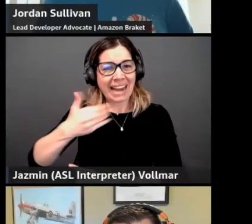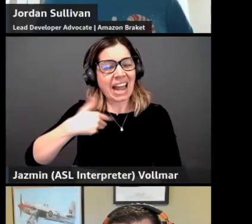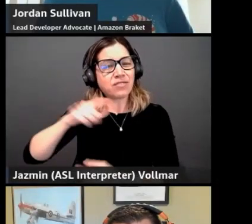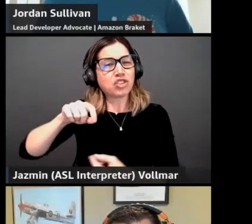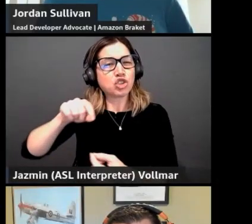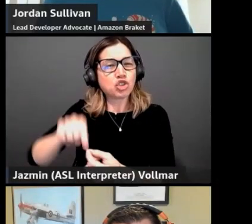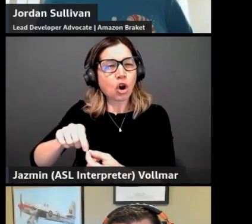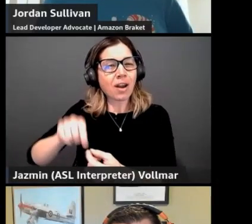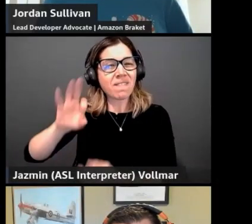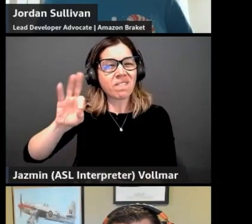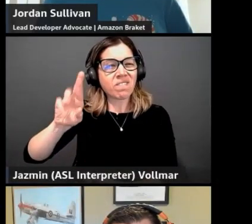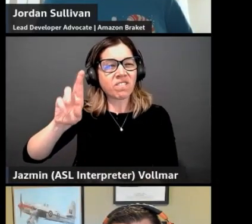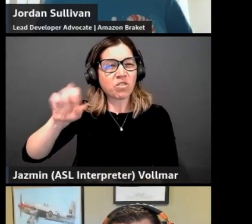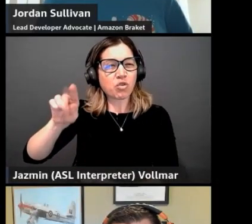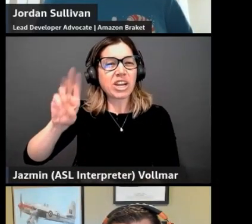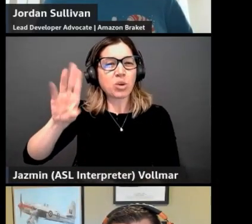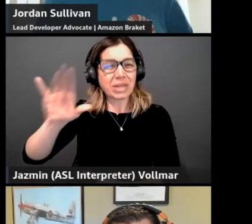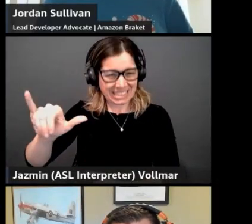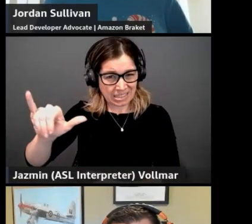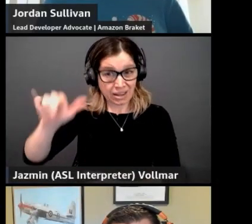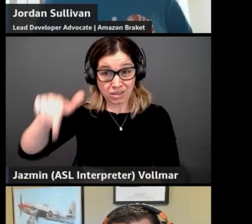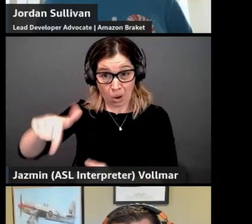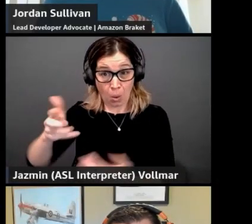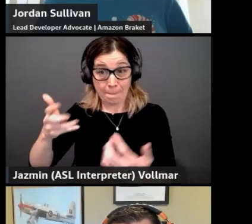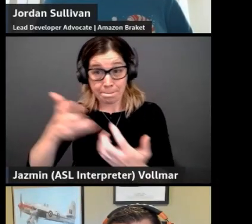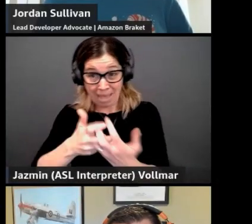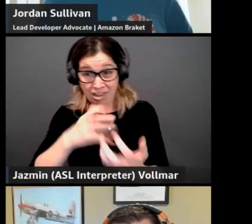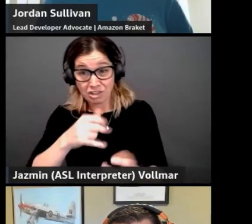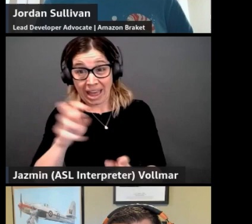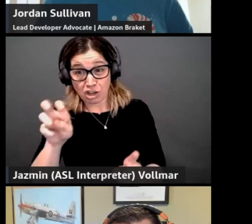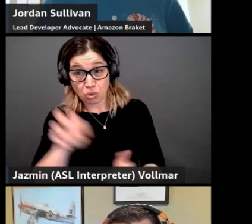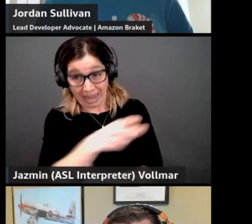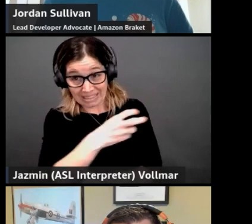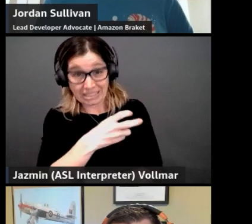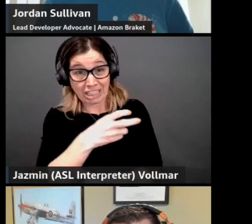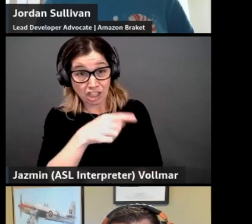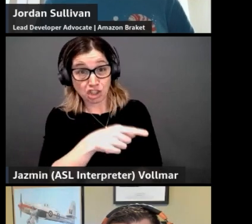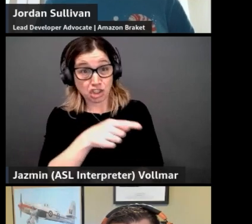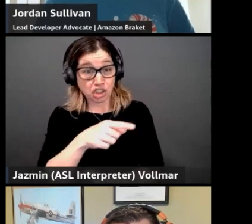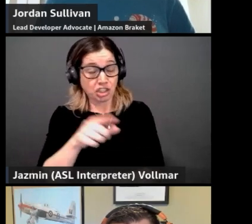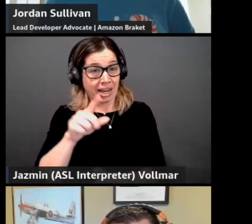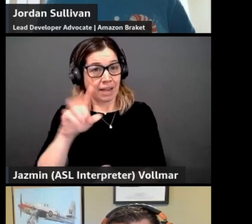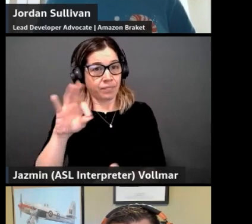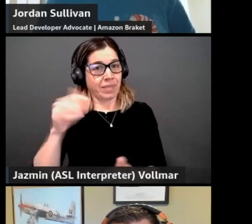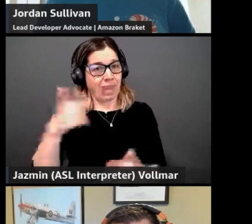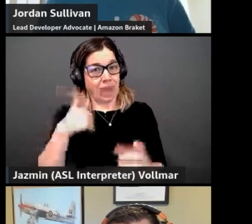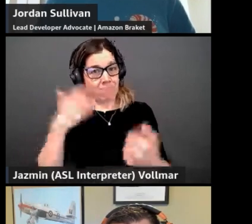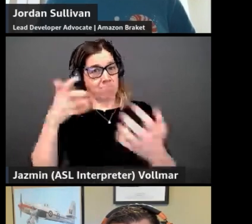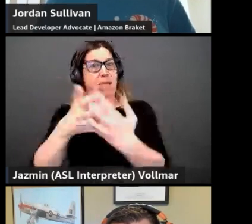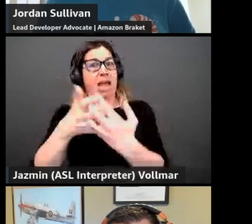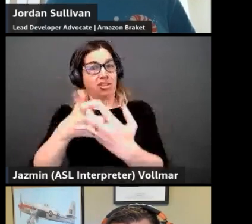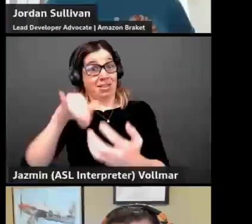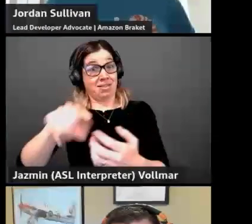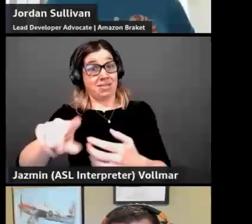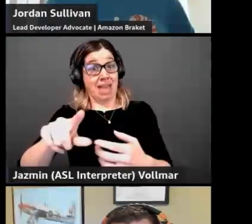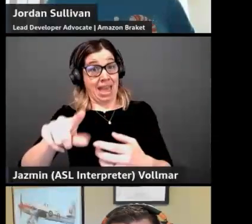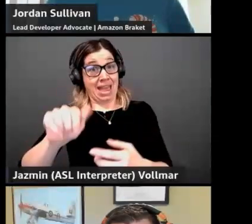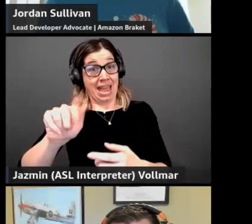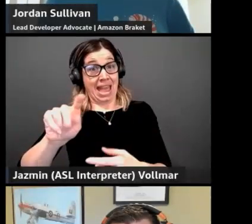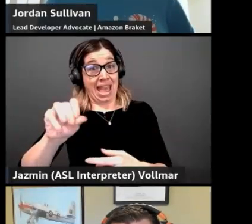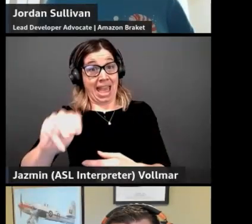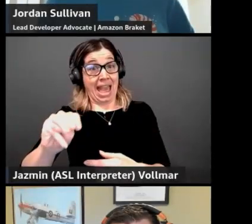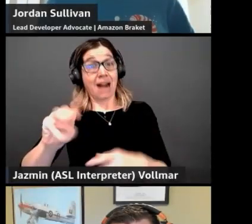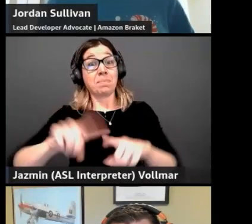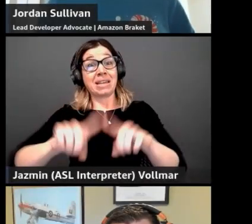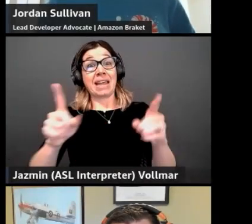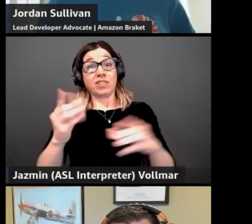frequency matches the transition frequency of the atoms that I'm shining my laser light onto, the difference between those two, that